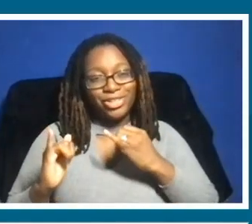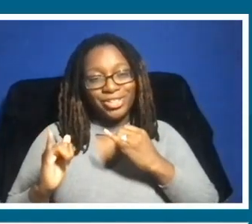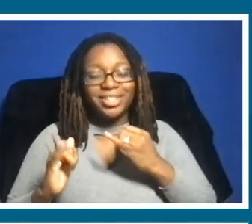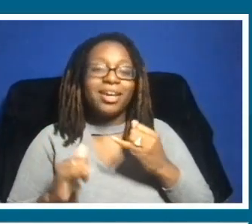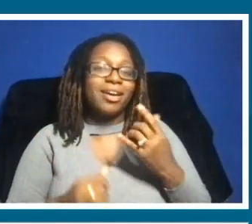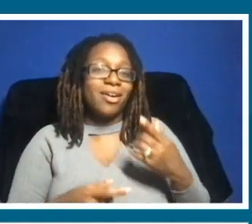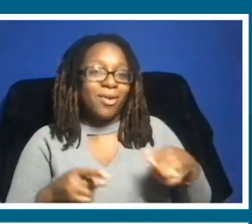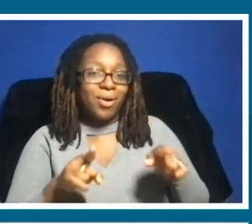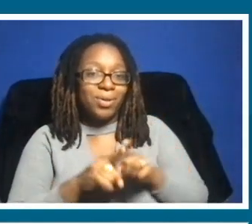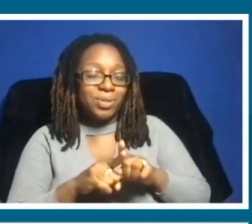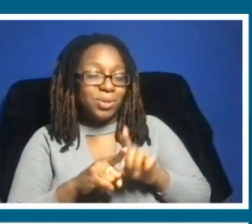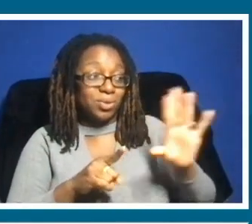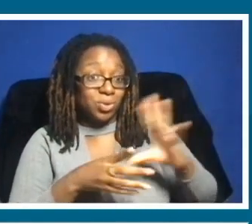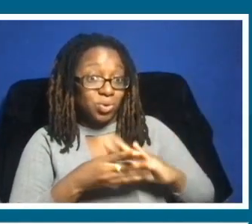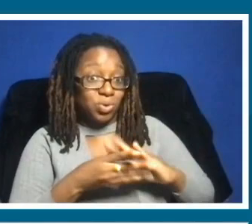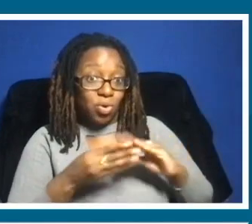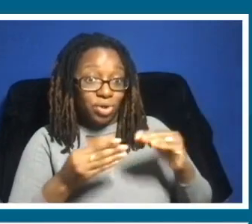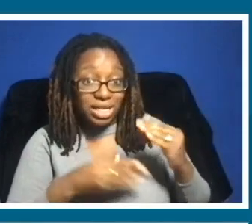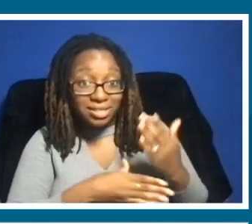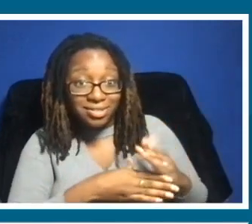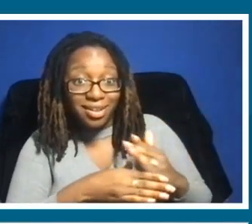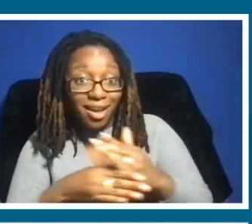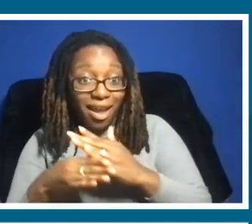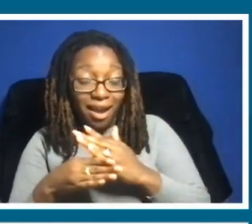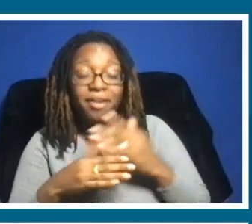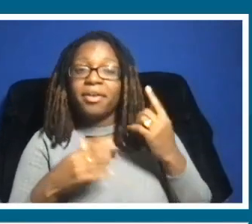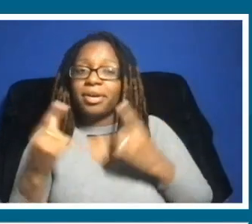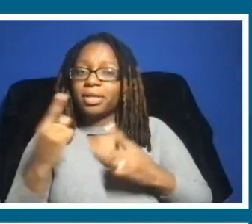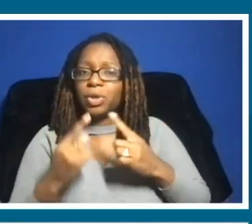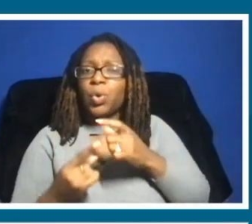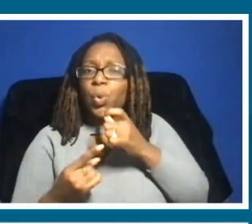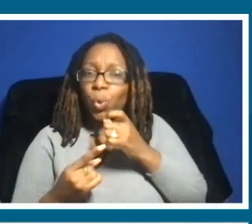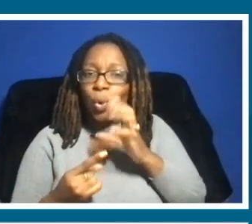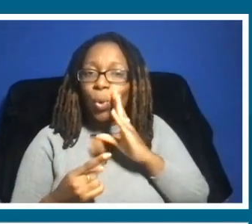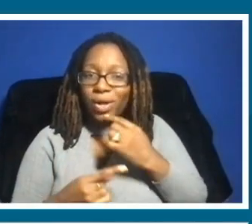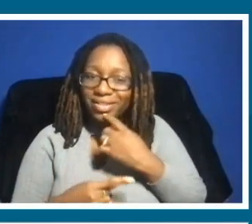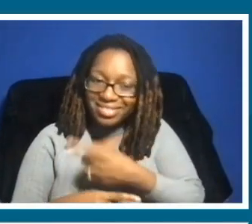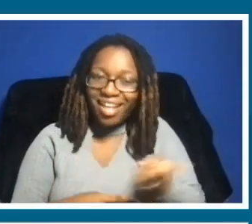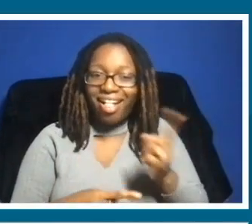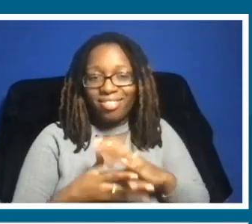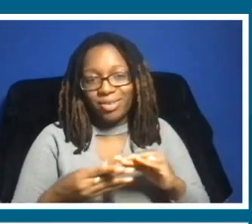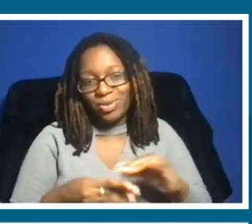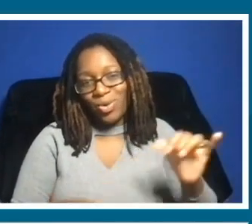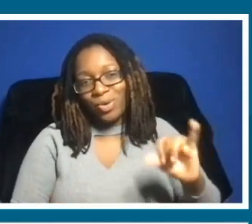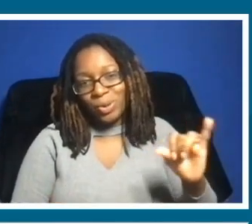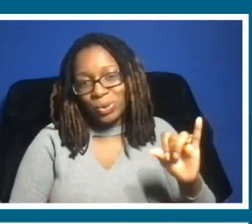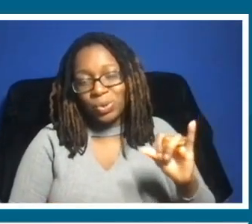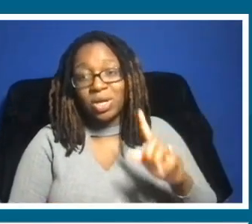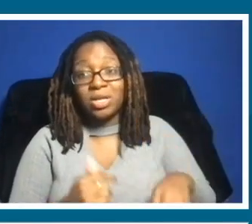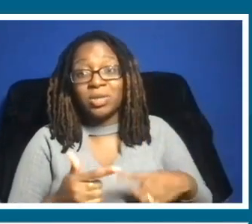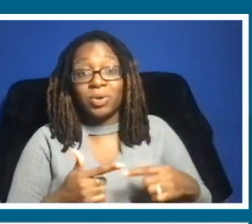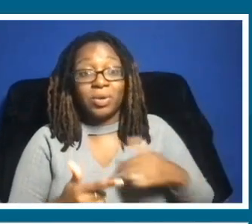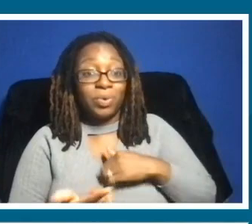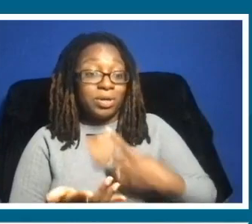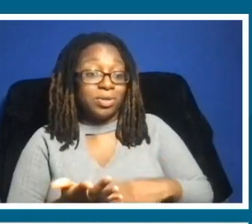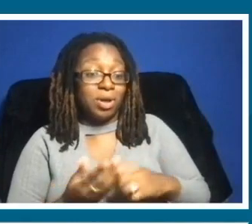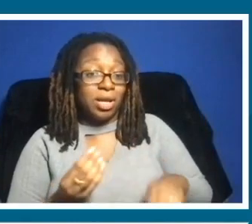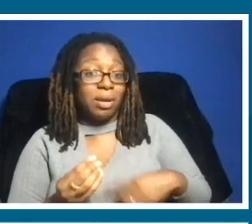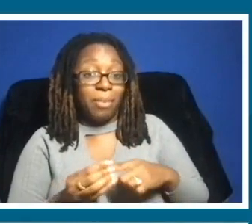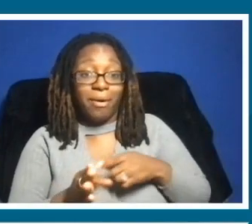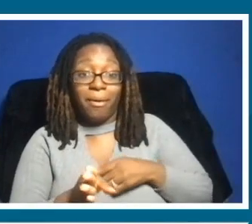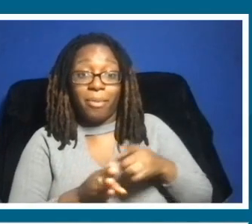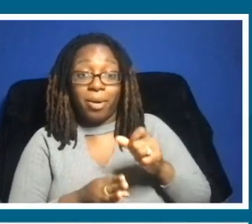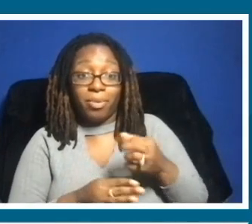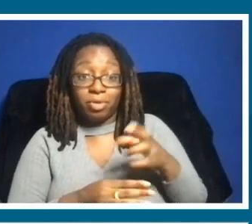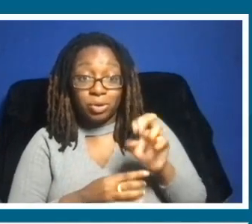the stories and thinking about who tells the story in that collection. So while we're talking about primary sources,